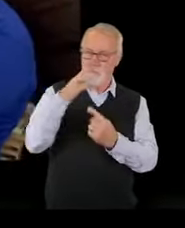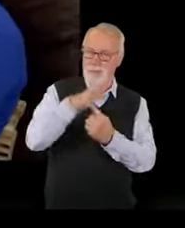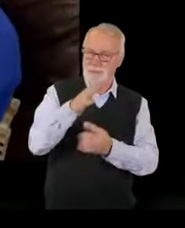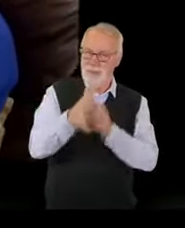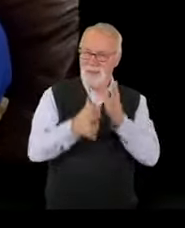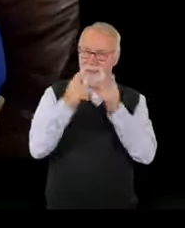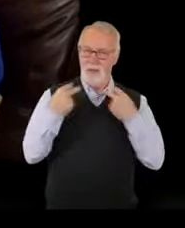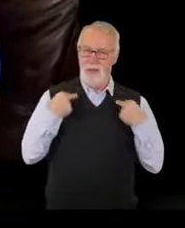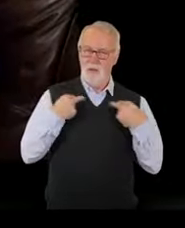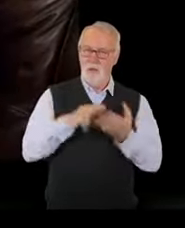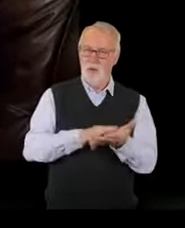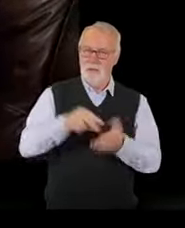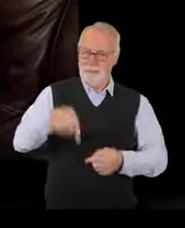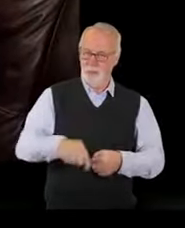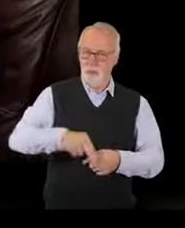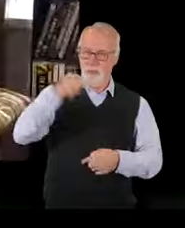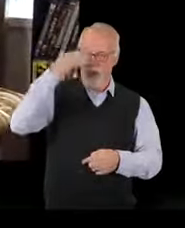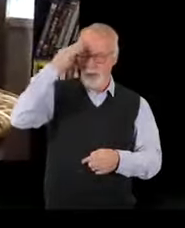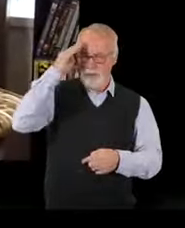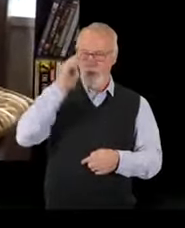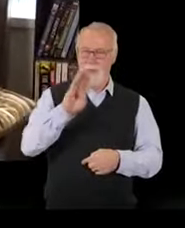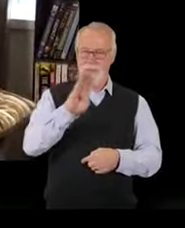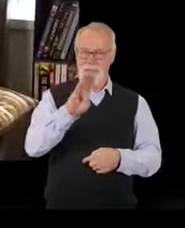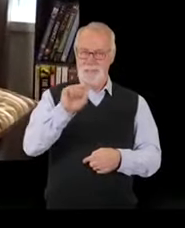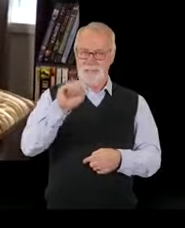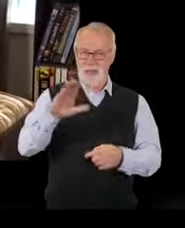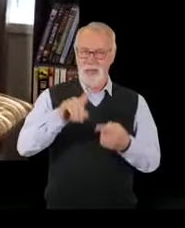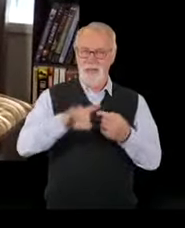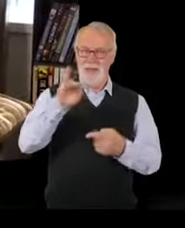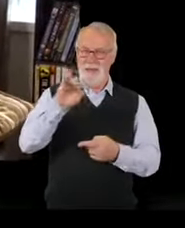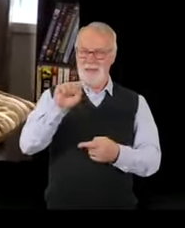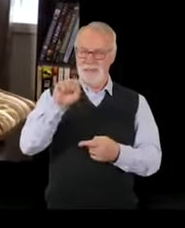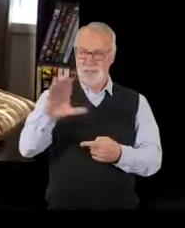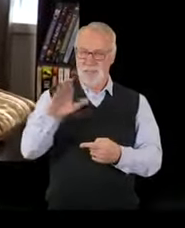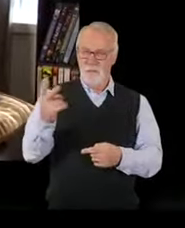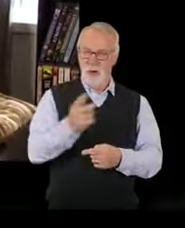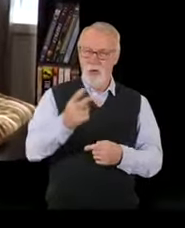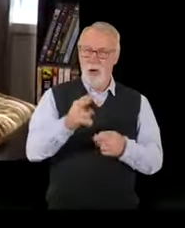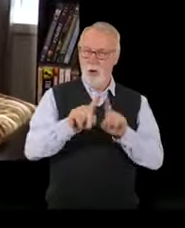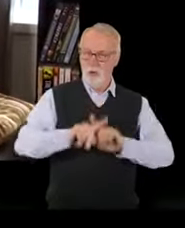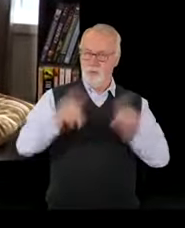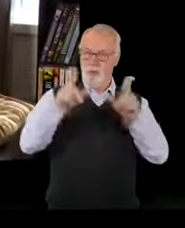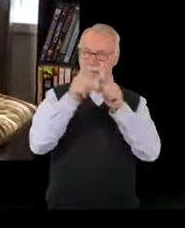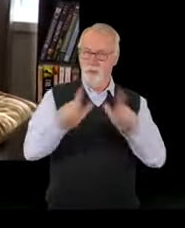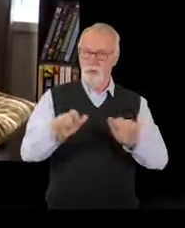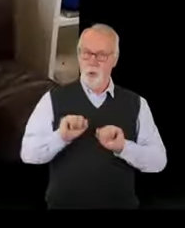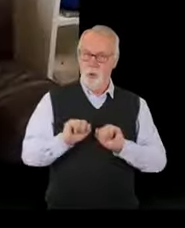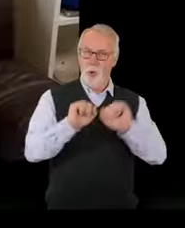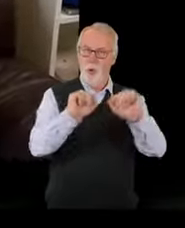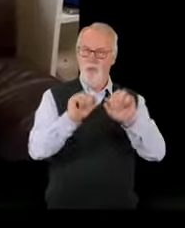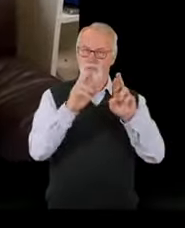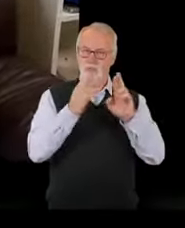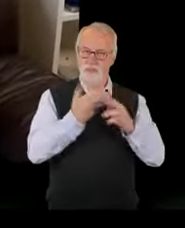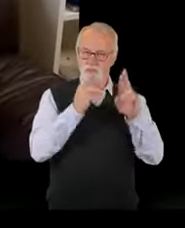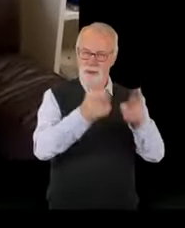Both are unique languages in their own right and it cannot be assumed that a person using British or Irish Sign Language